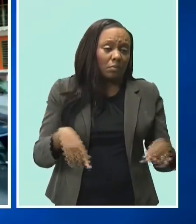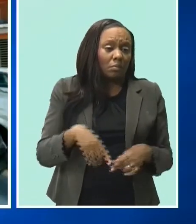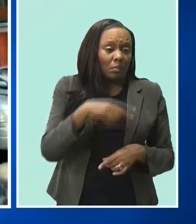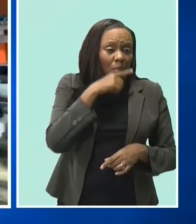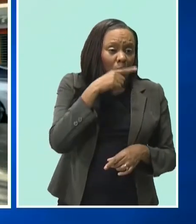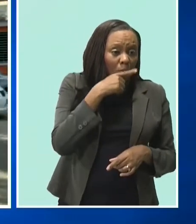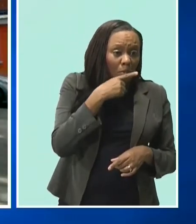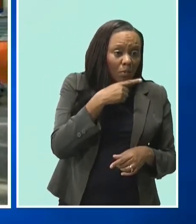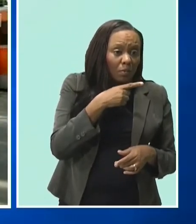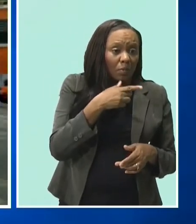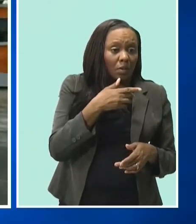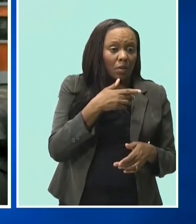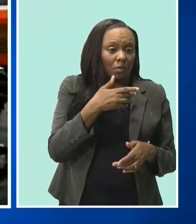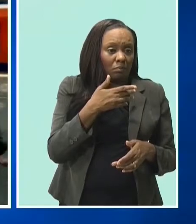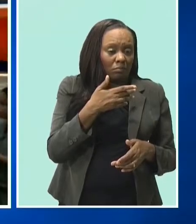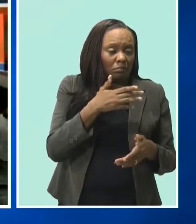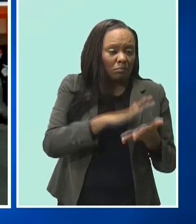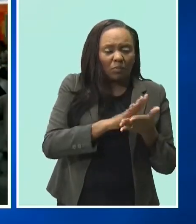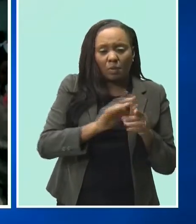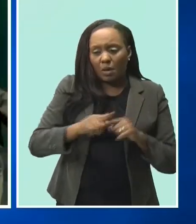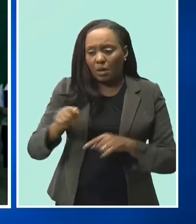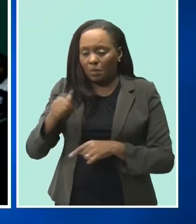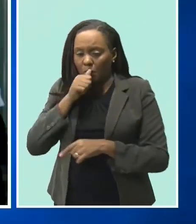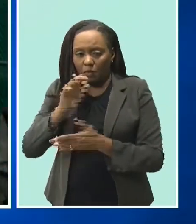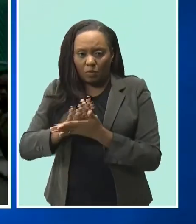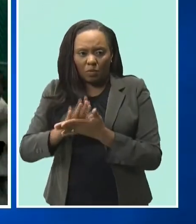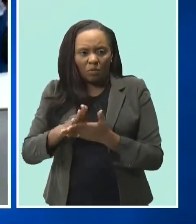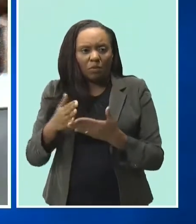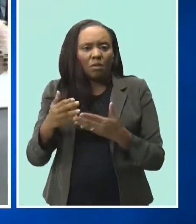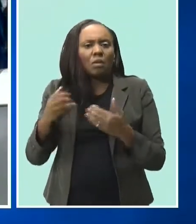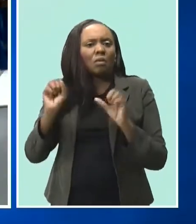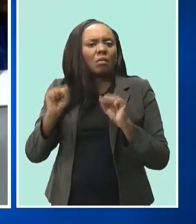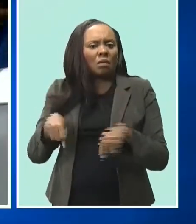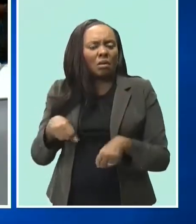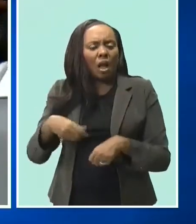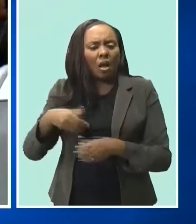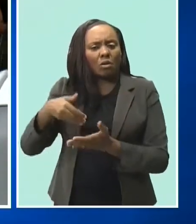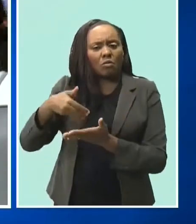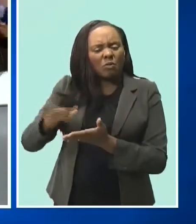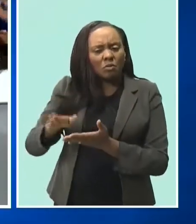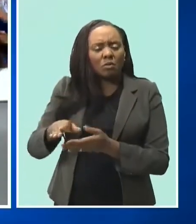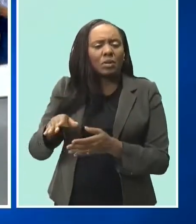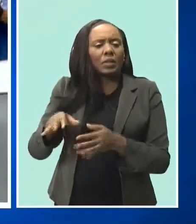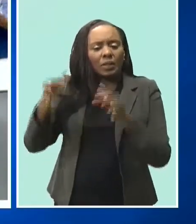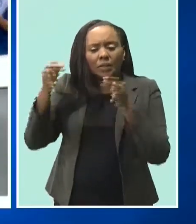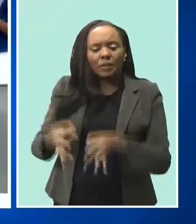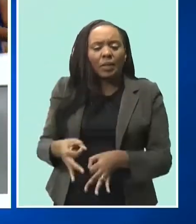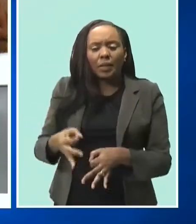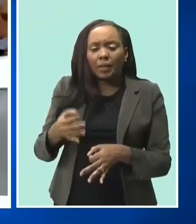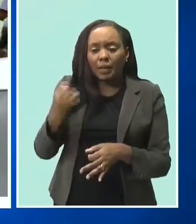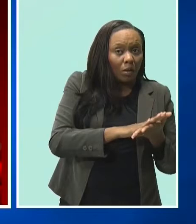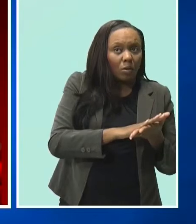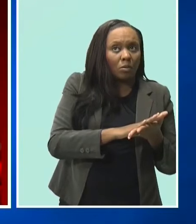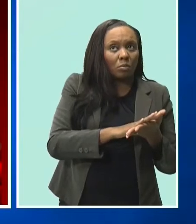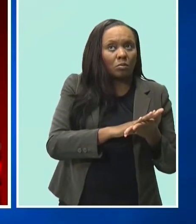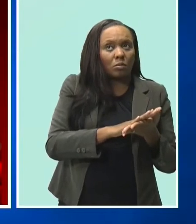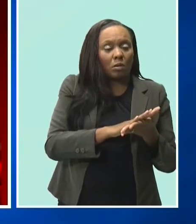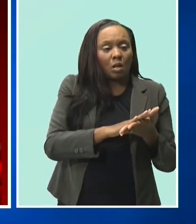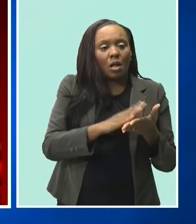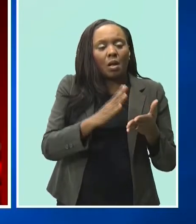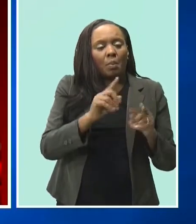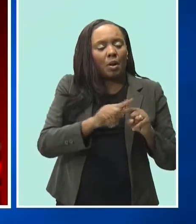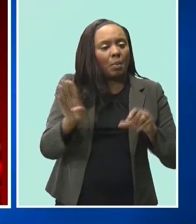is now 85, 44 females and 41 males, and the number in isolation has increased to 21. The number